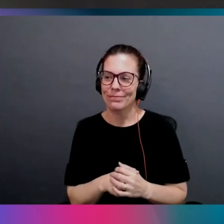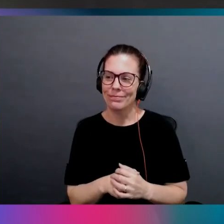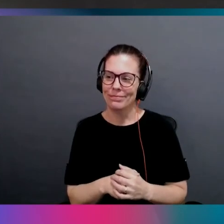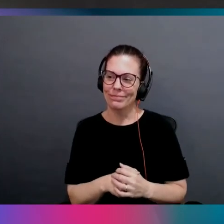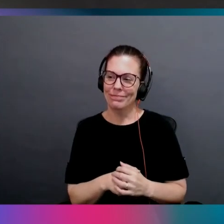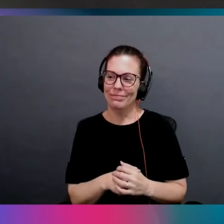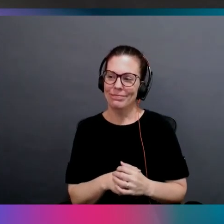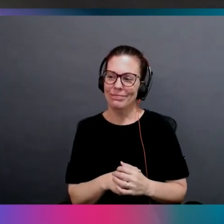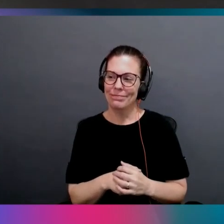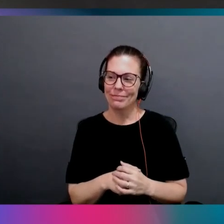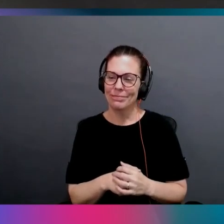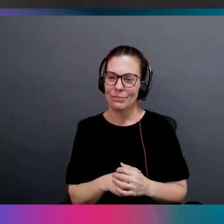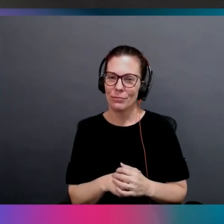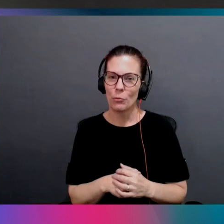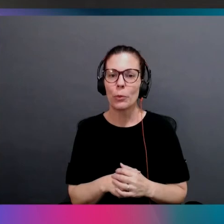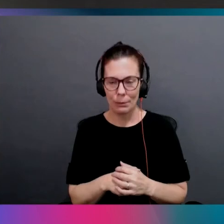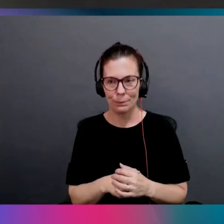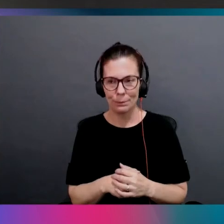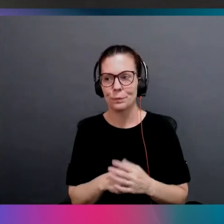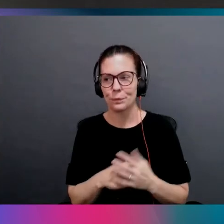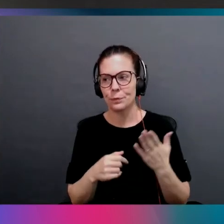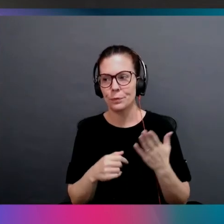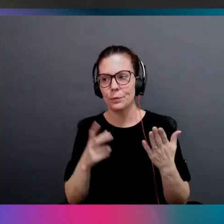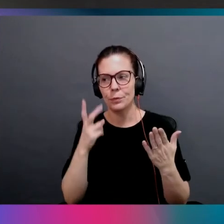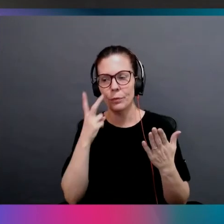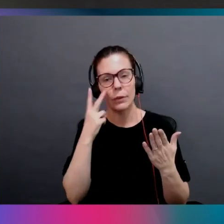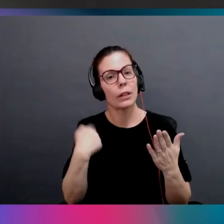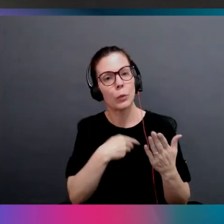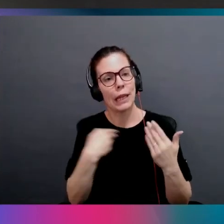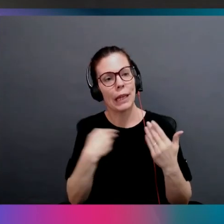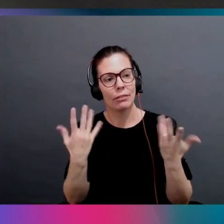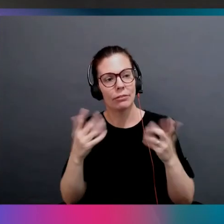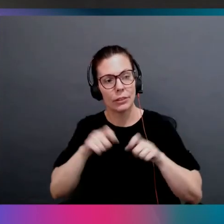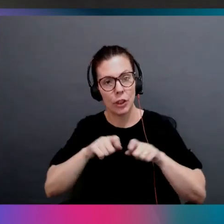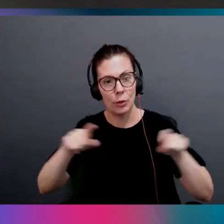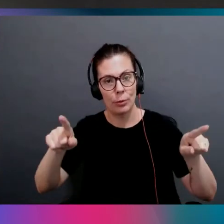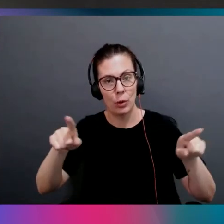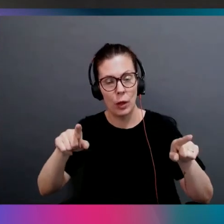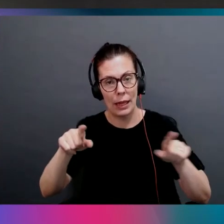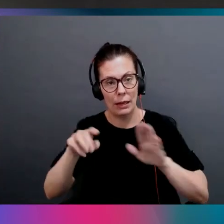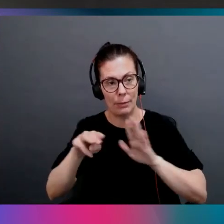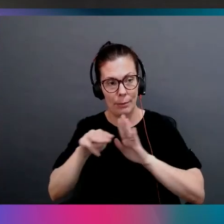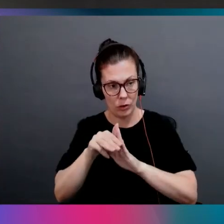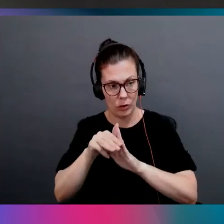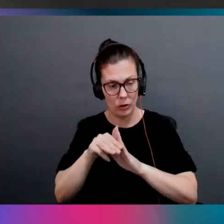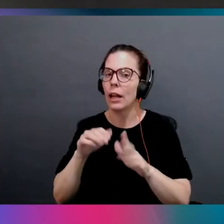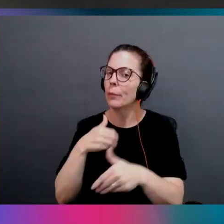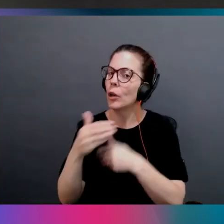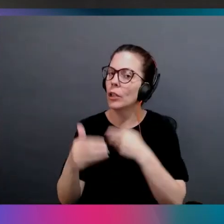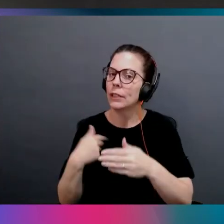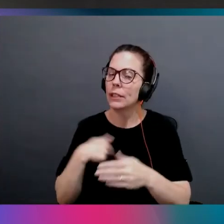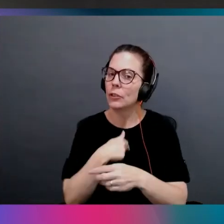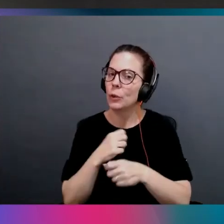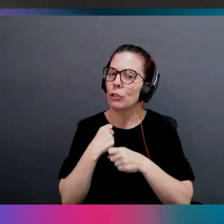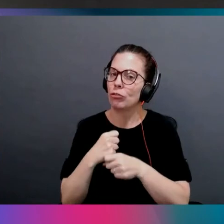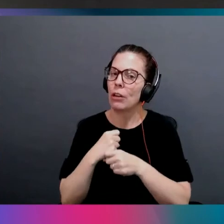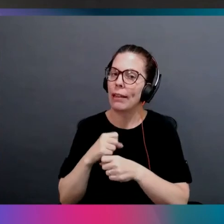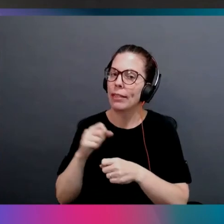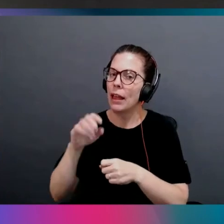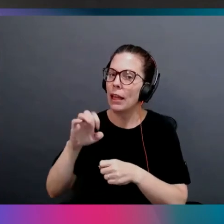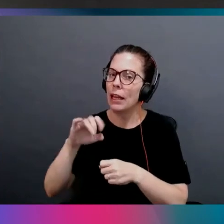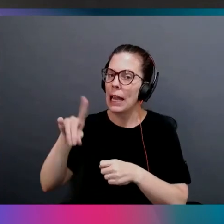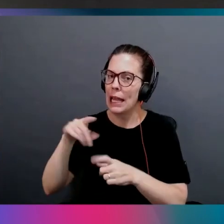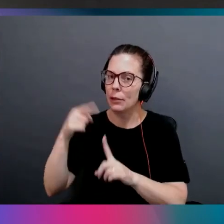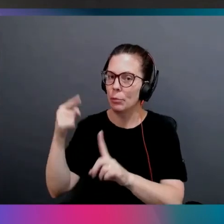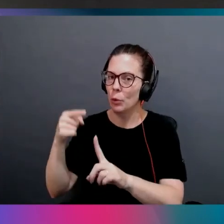So here we have our deployed model. So here's the process where we create an endpoint. So right now there is an